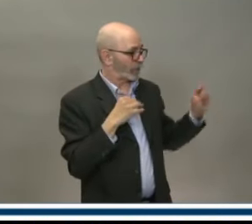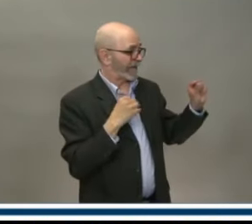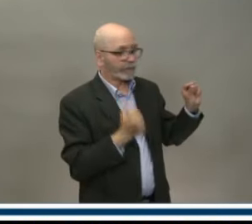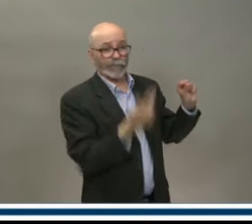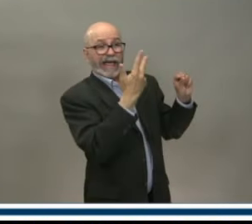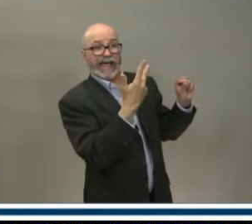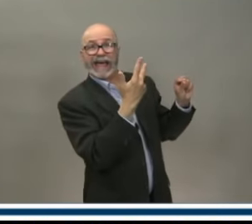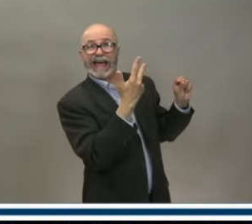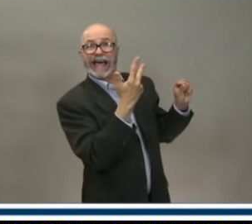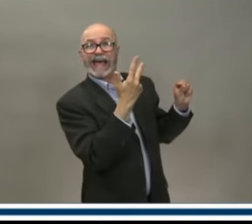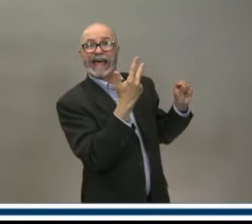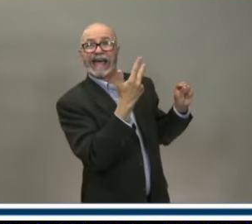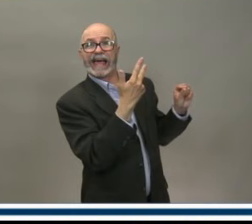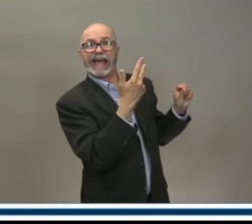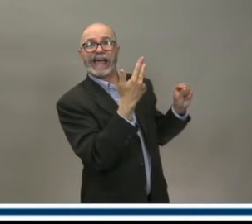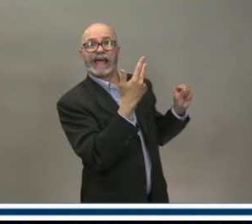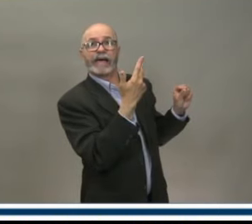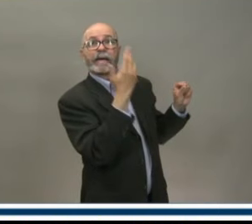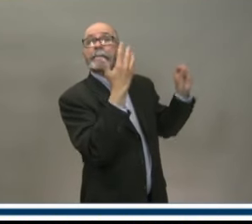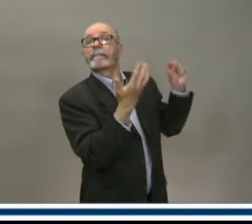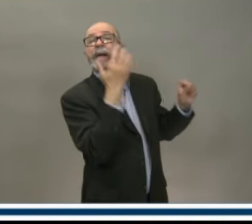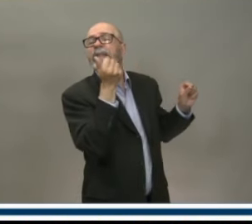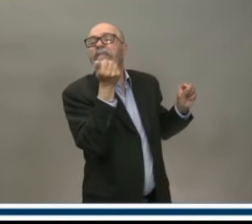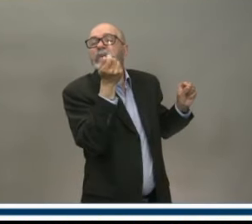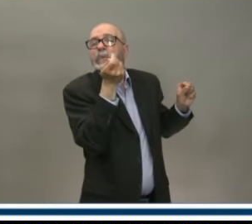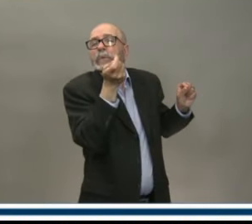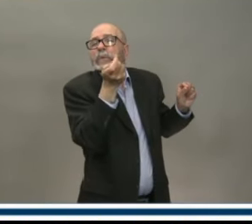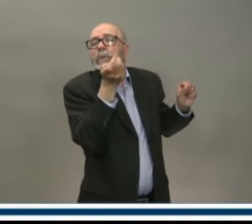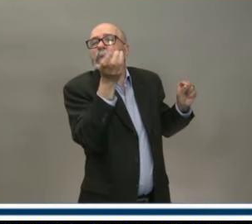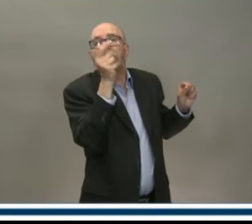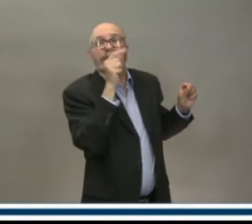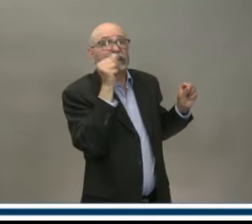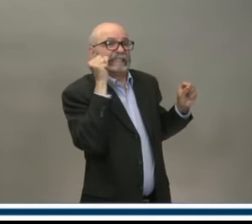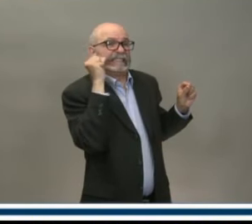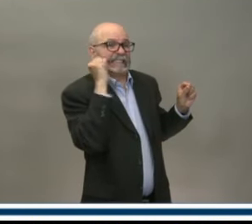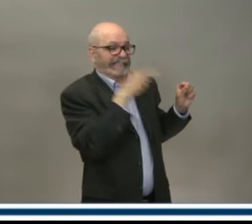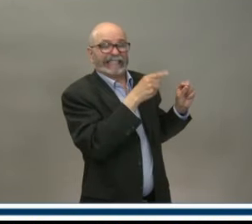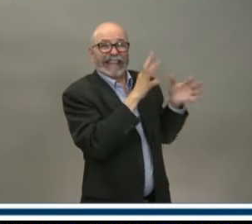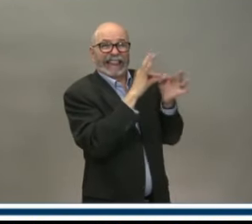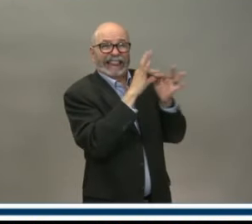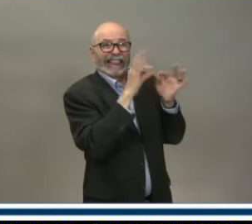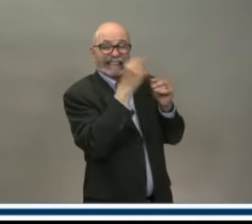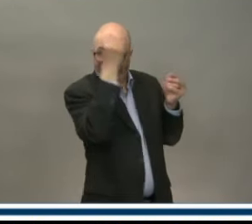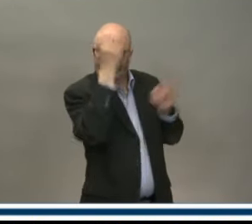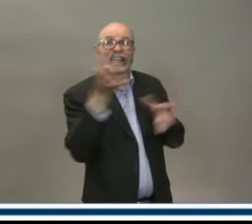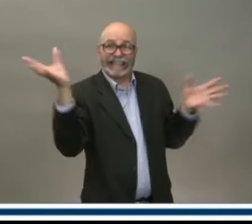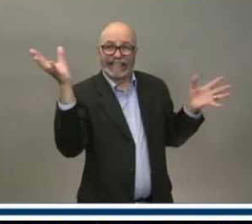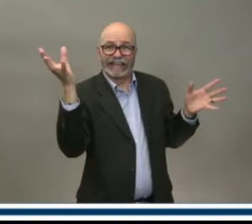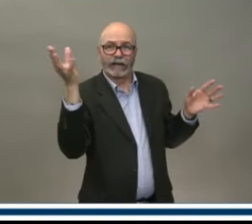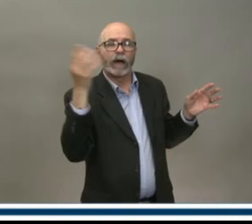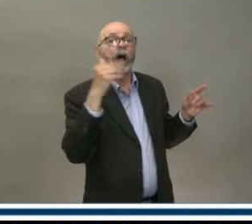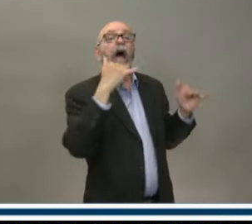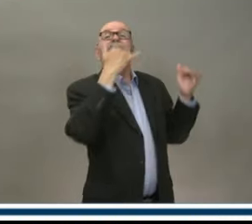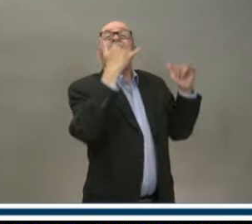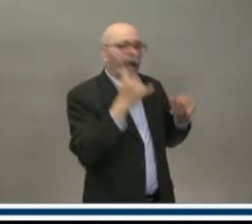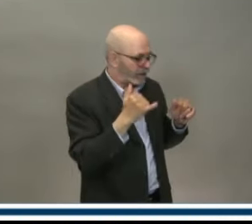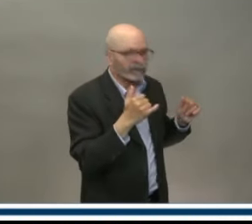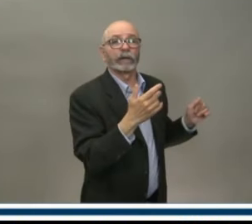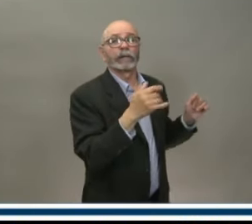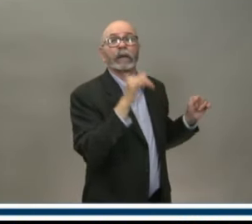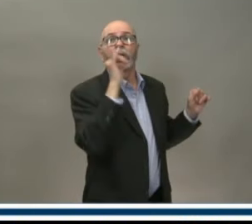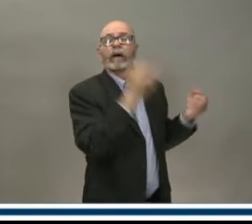may have been reported in our provincial numbers yesterday, but the majority would be in our new cases that we're presenting today.